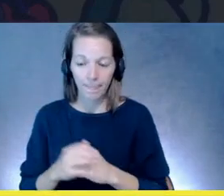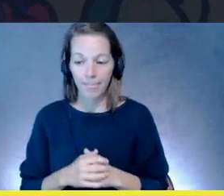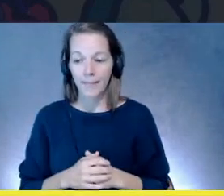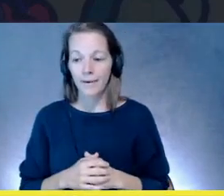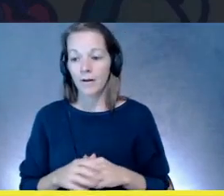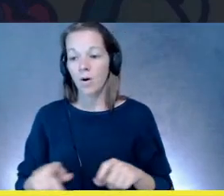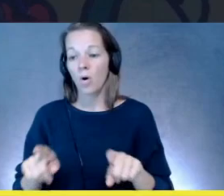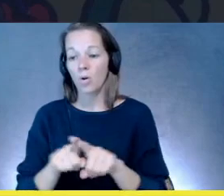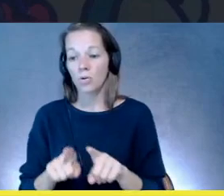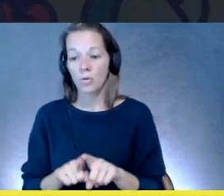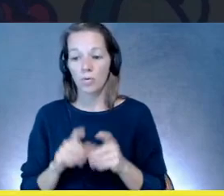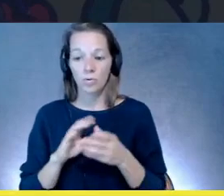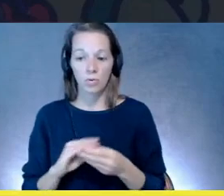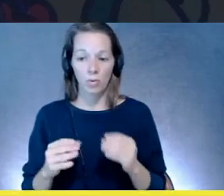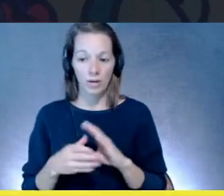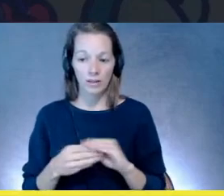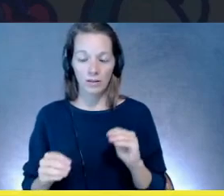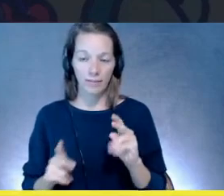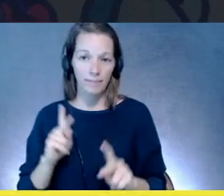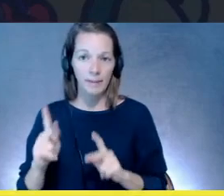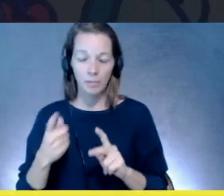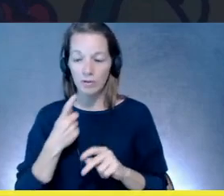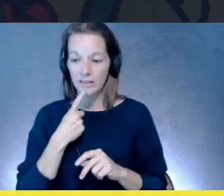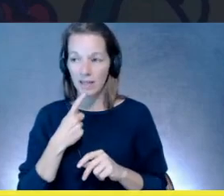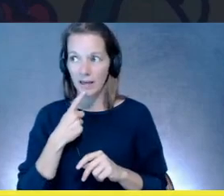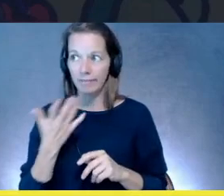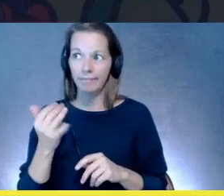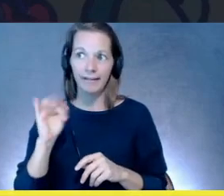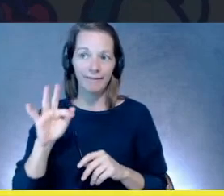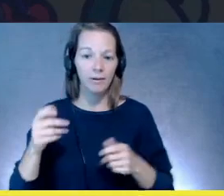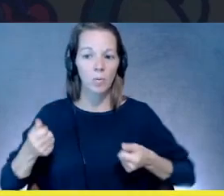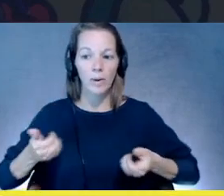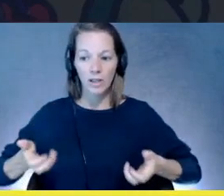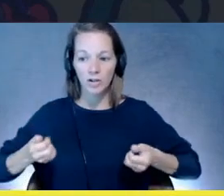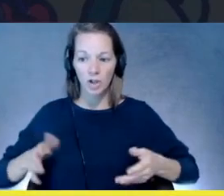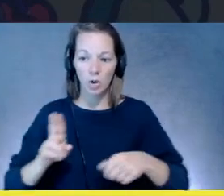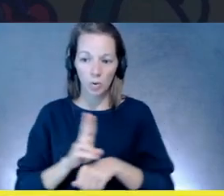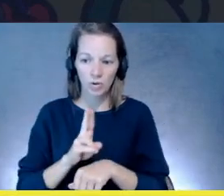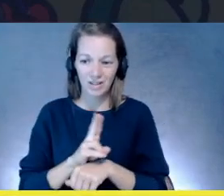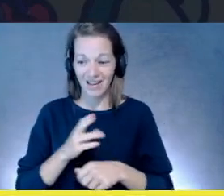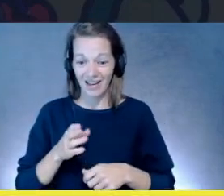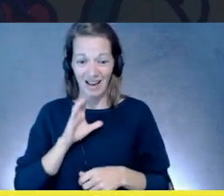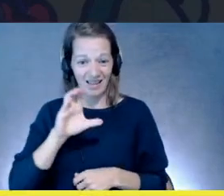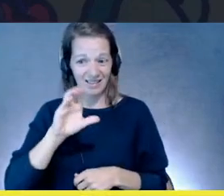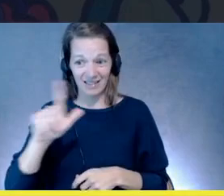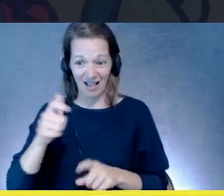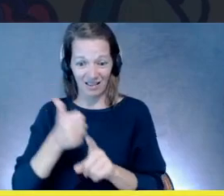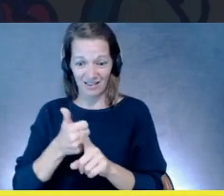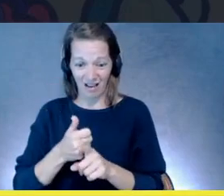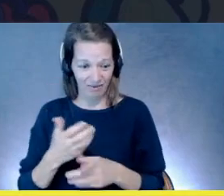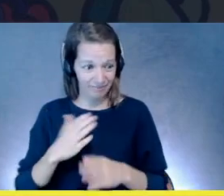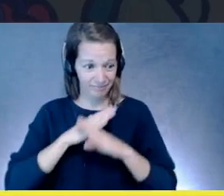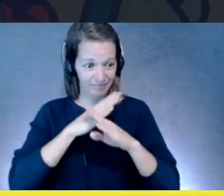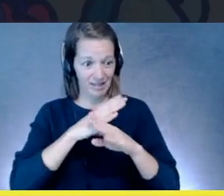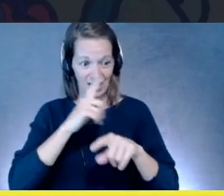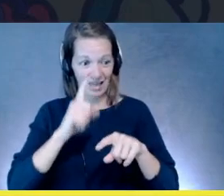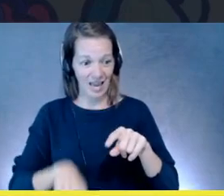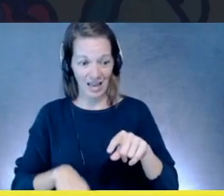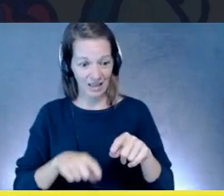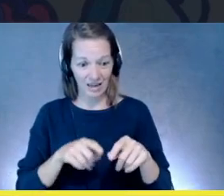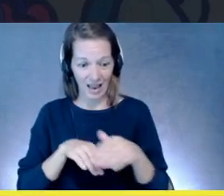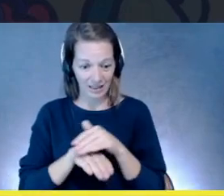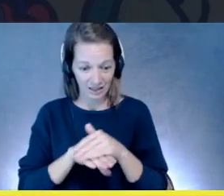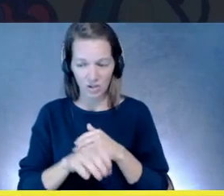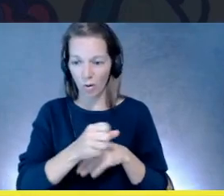people, say, for example, someone who's a wheelchair user and the cell is inaccessible, so they end up being placed in solitary confinement,